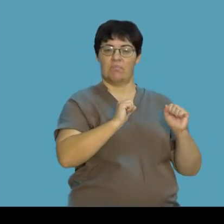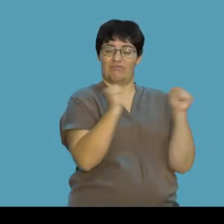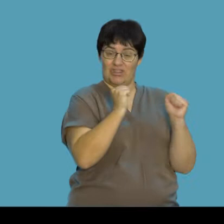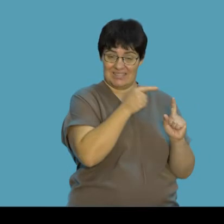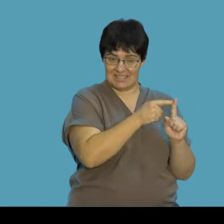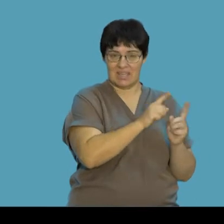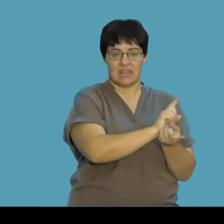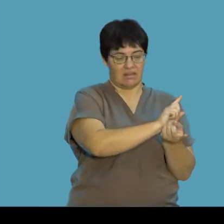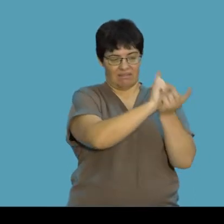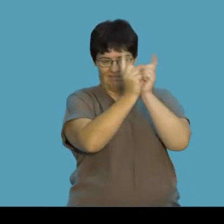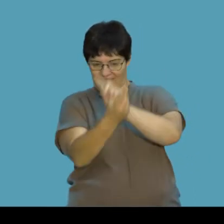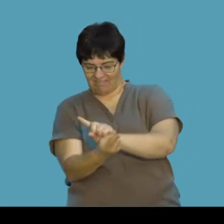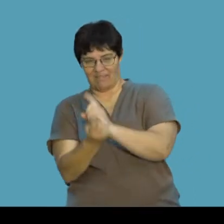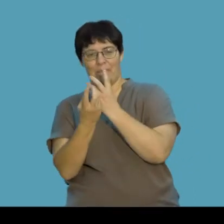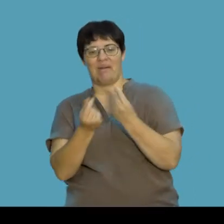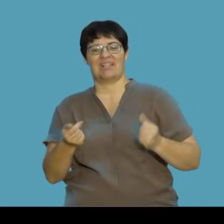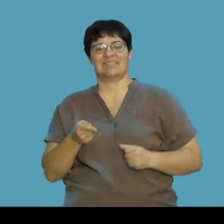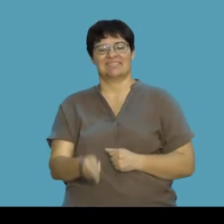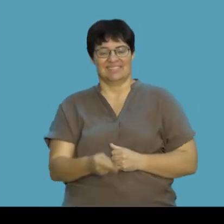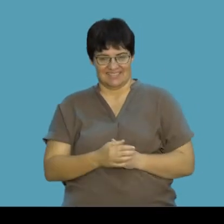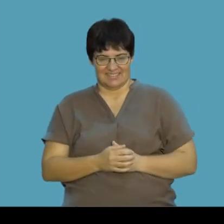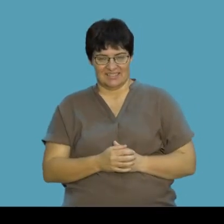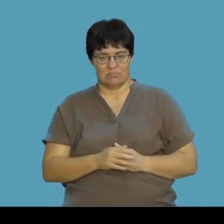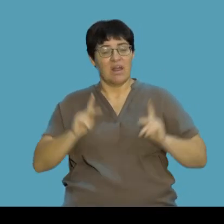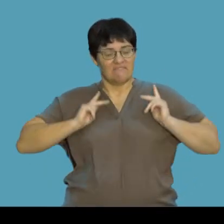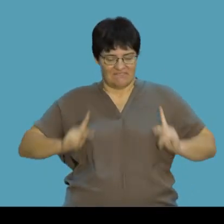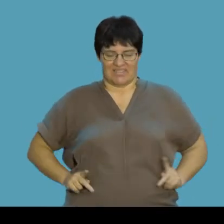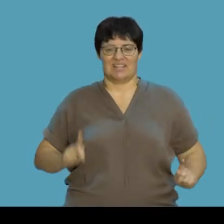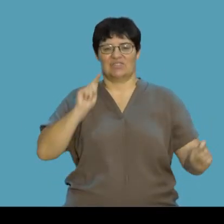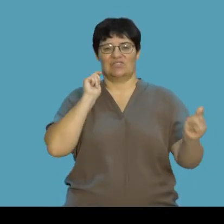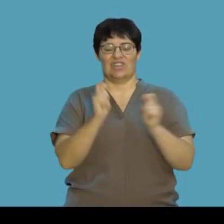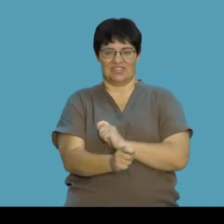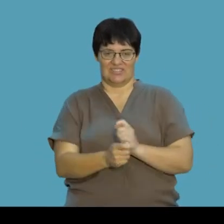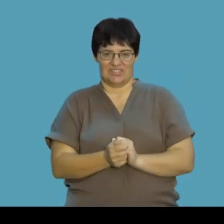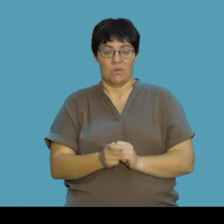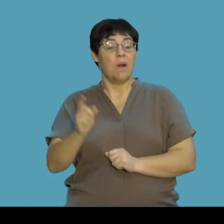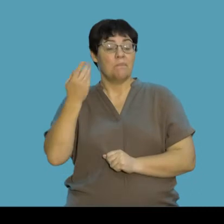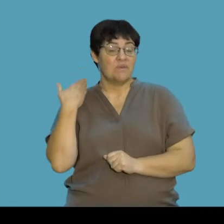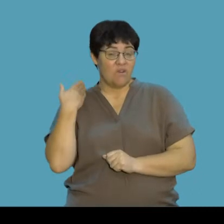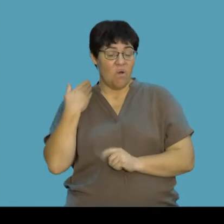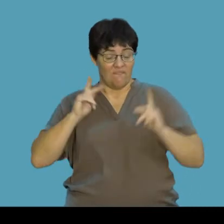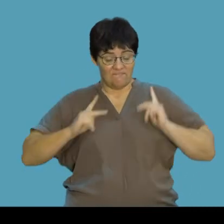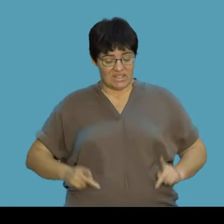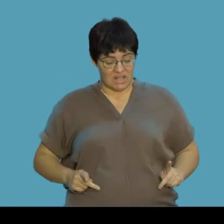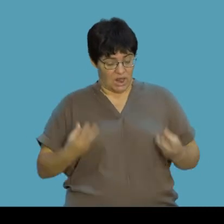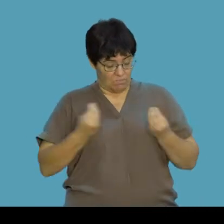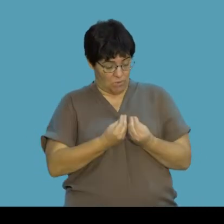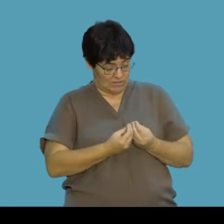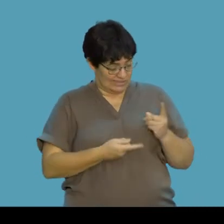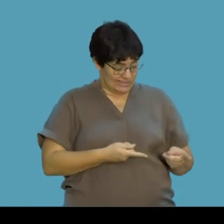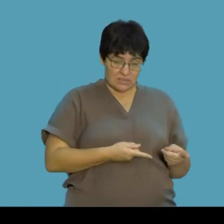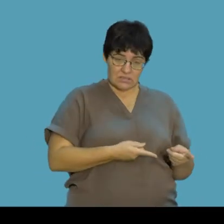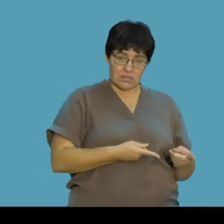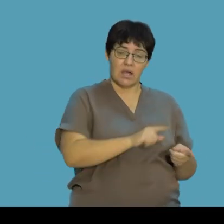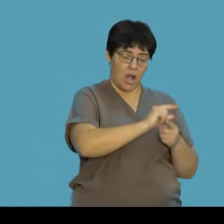also, again, a physical change. Why are we saying this is a physical change? Because the physical properties of the